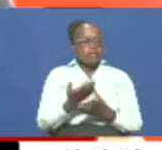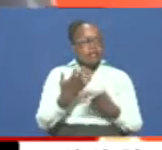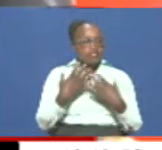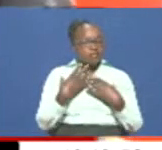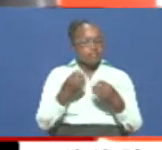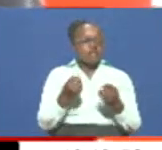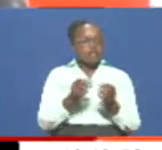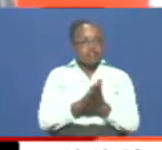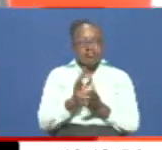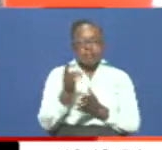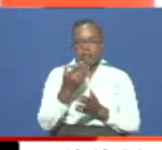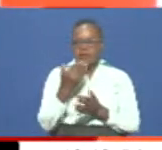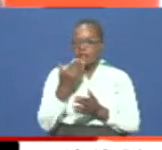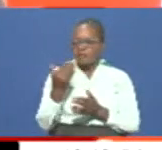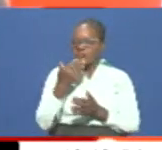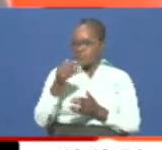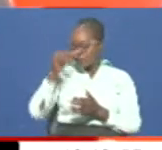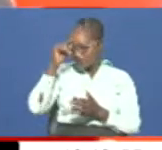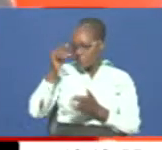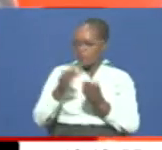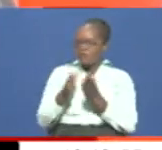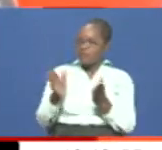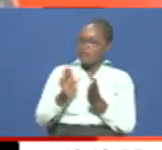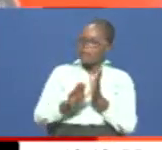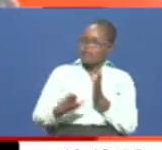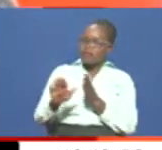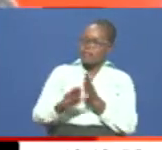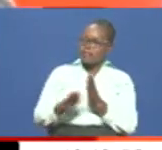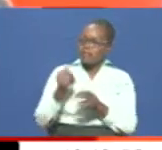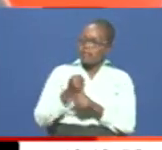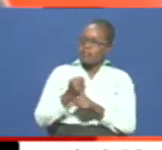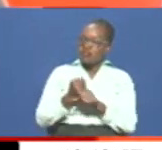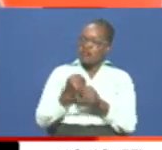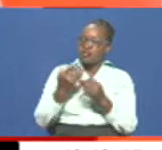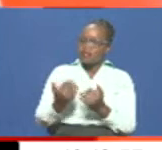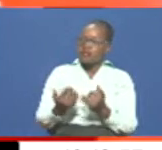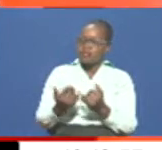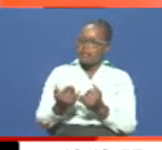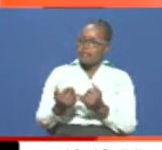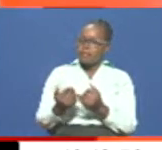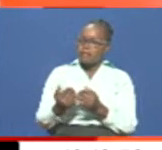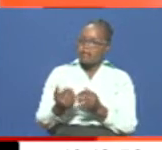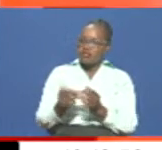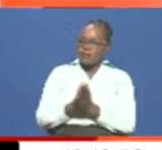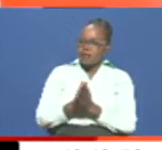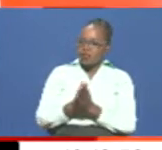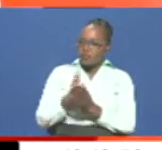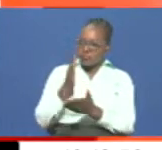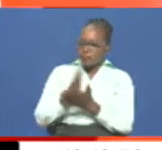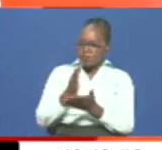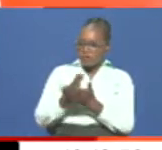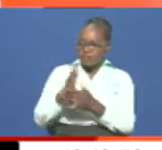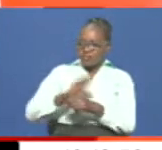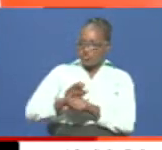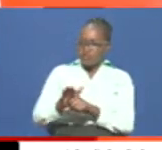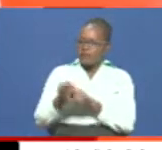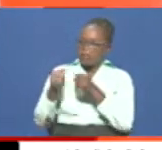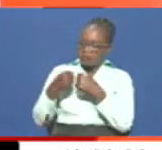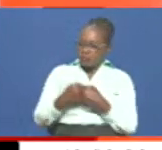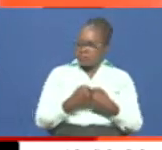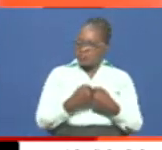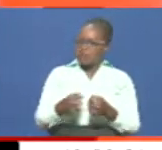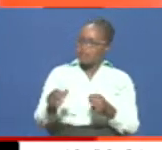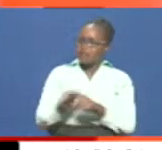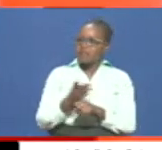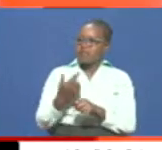by first thanking the government opening up the environment for work to now take place fully. Obviously, COVID has been a big challenge to a lot of us, both not